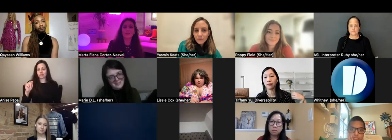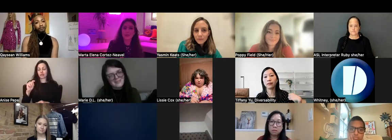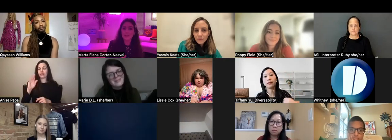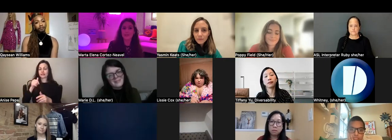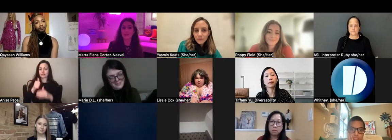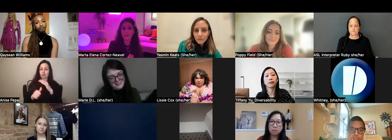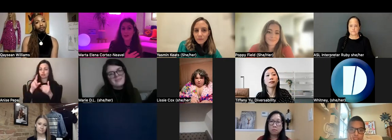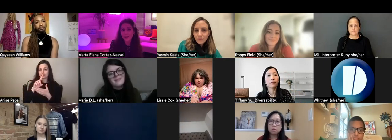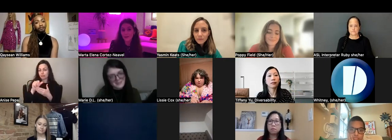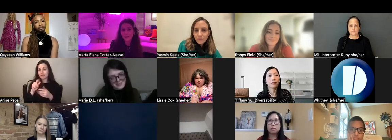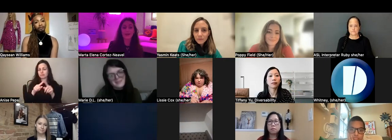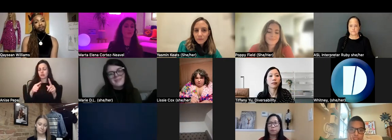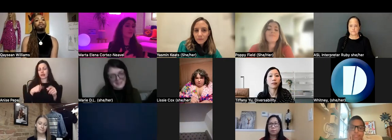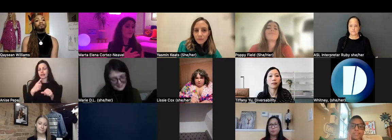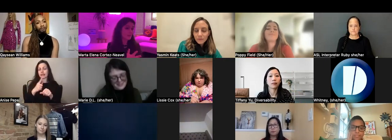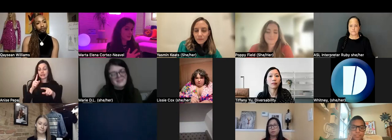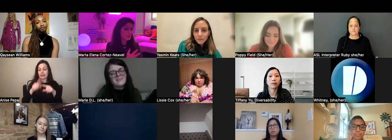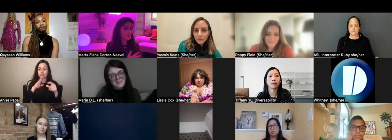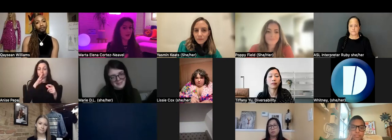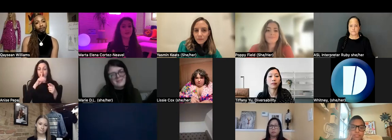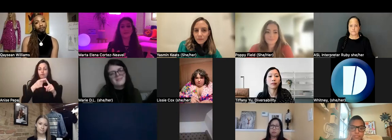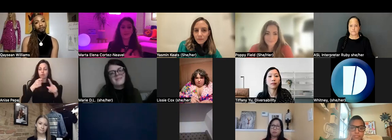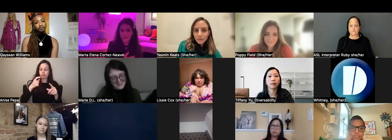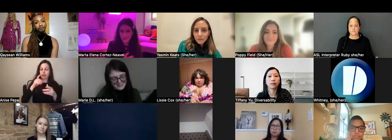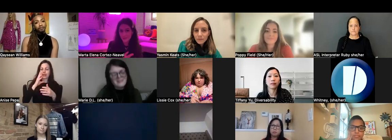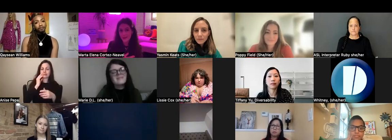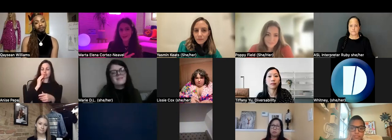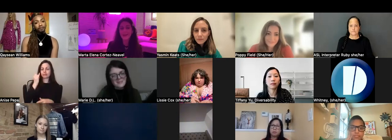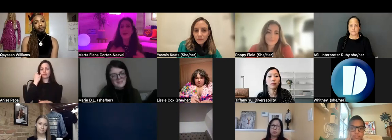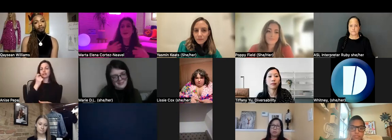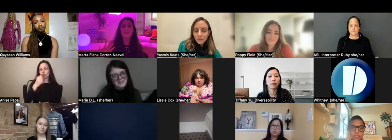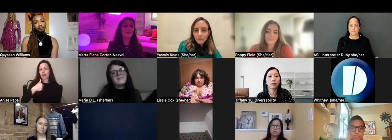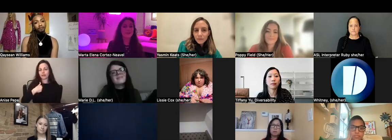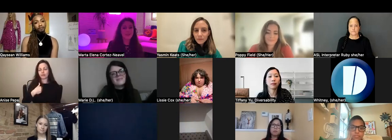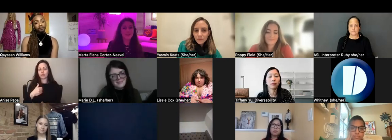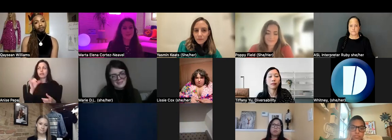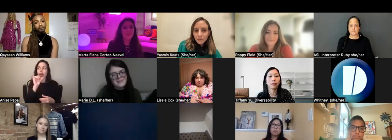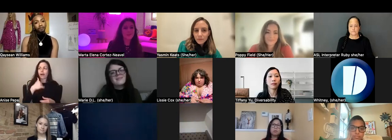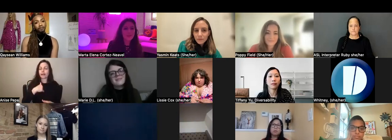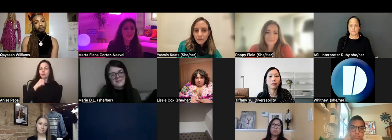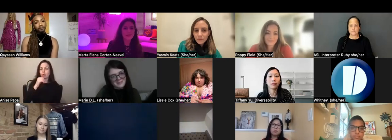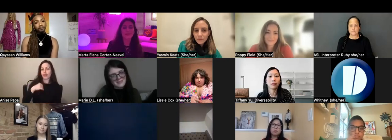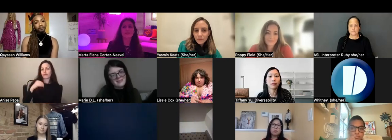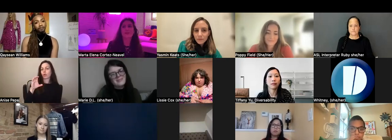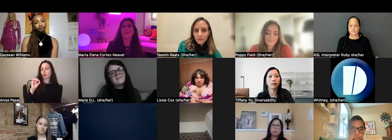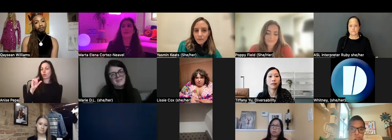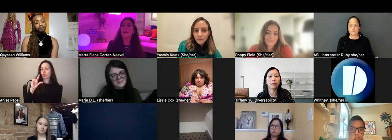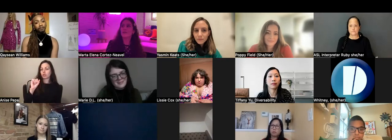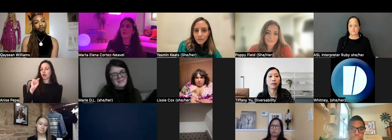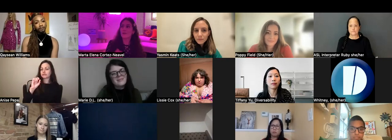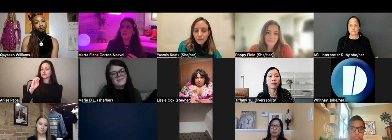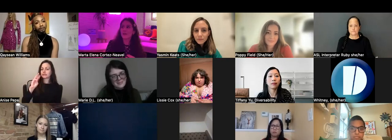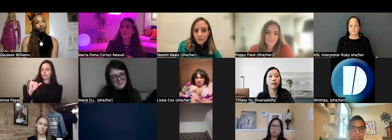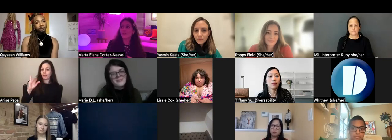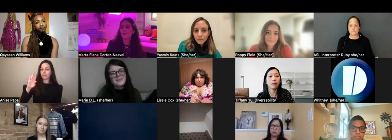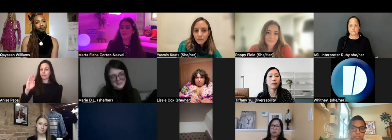for experiences I don't have. And I don't have a feeding tube, I don't have a colostomy bag, but I make accessories for those things. And so I think